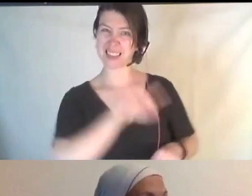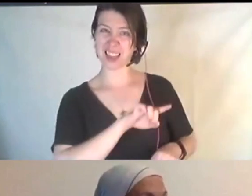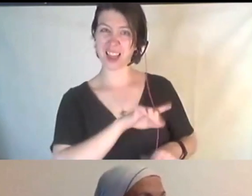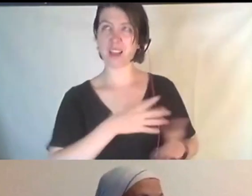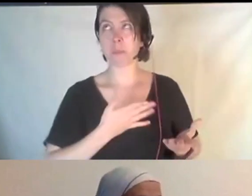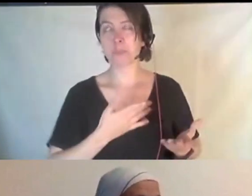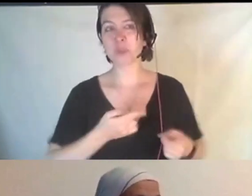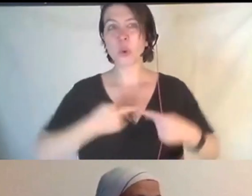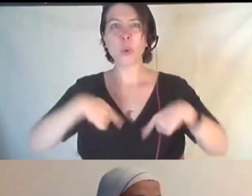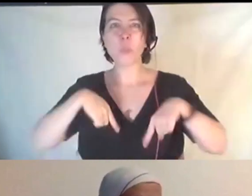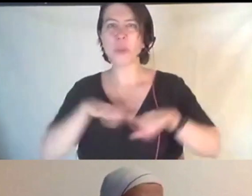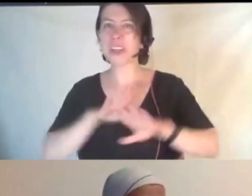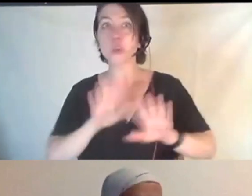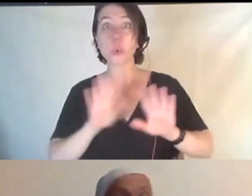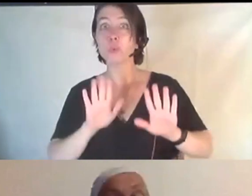is not